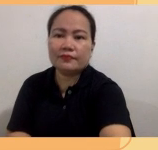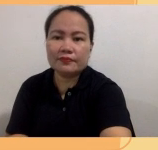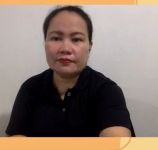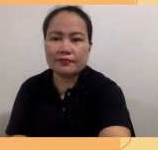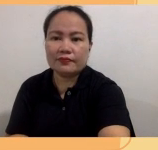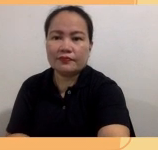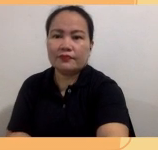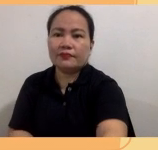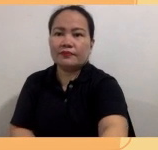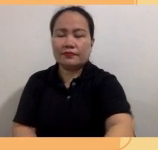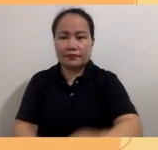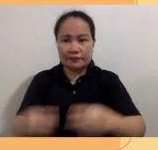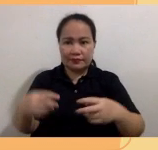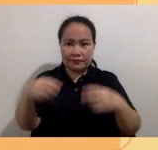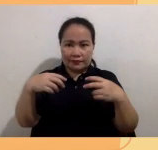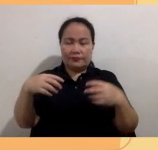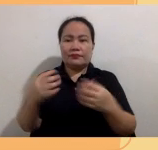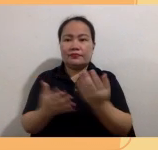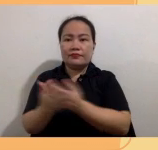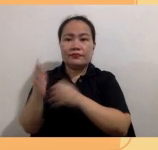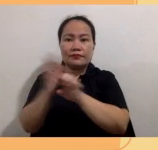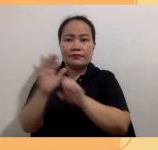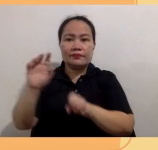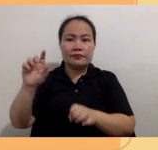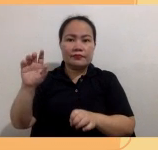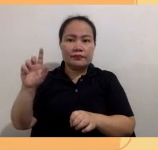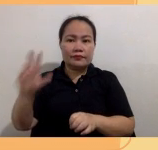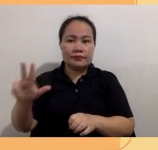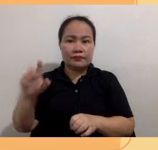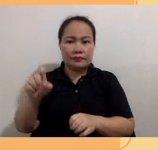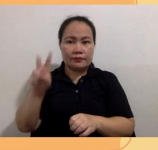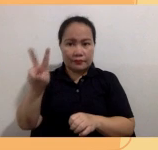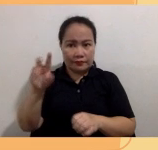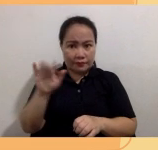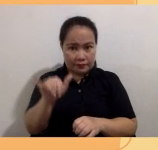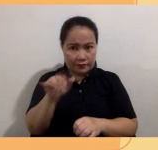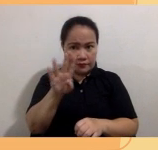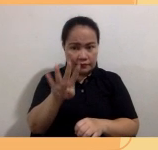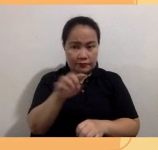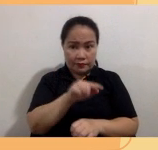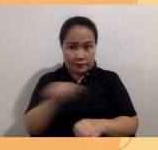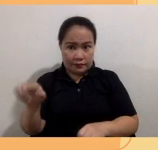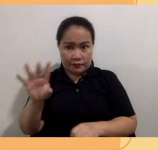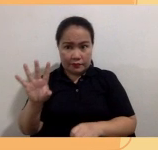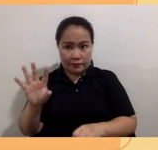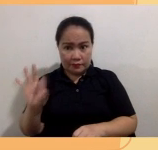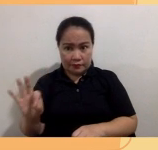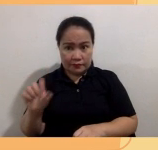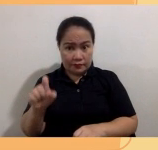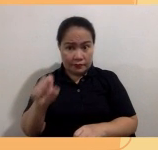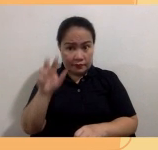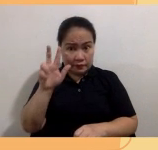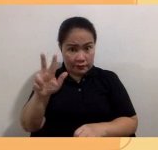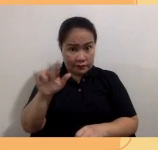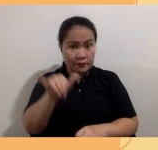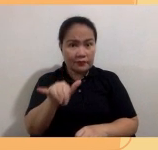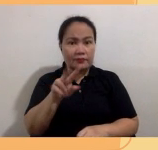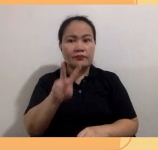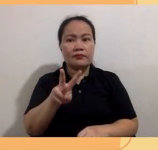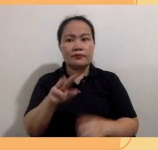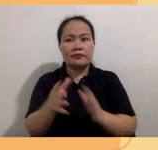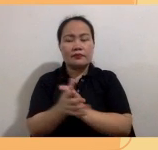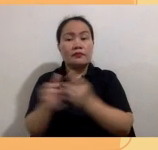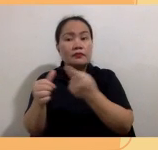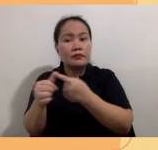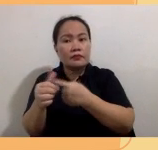Okay, now I have here 3x squared y raised to 4 all over 9x cubed y squared. So, first,